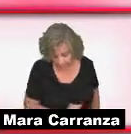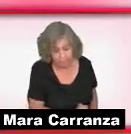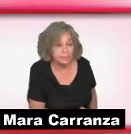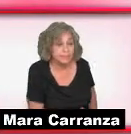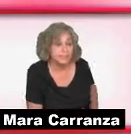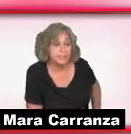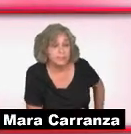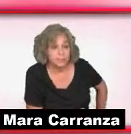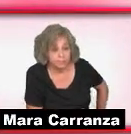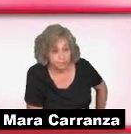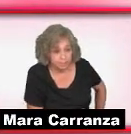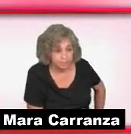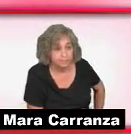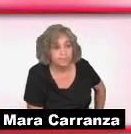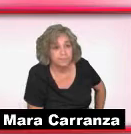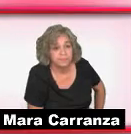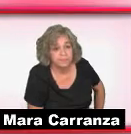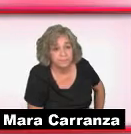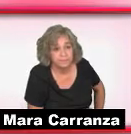police.